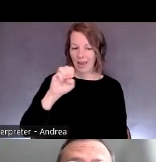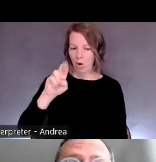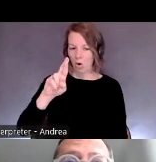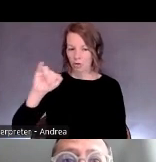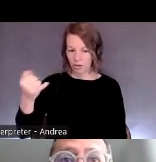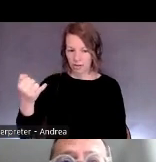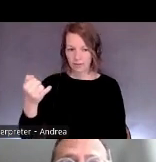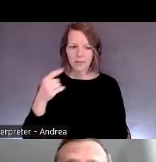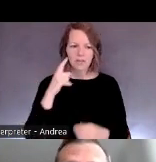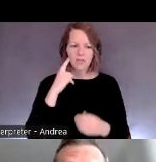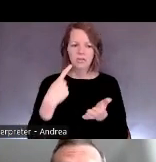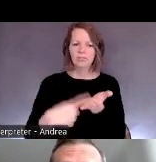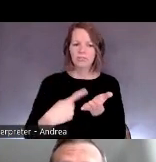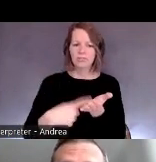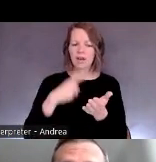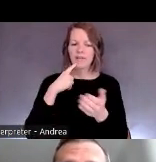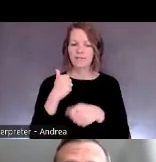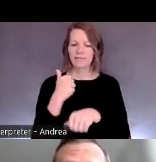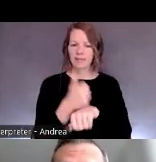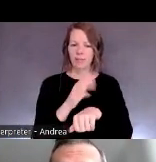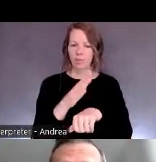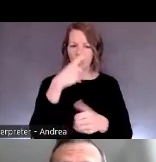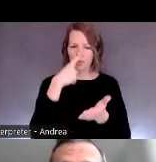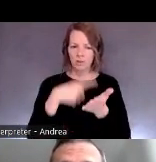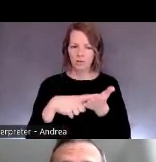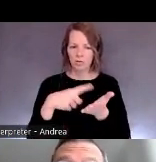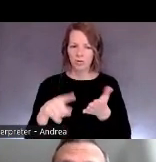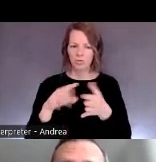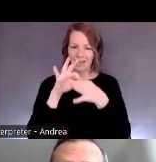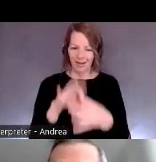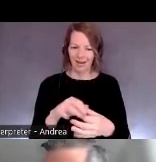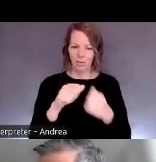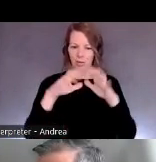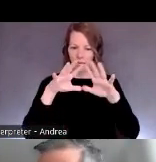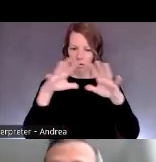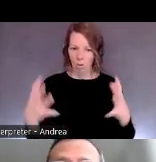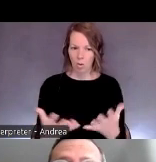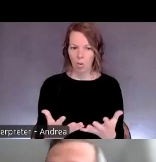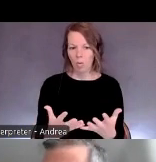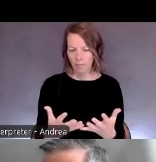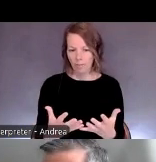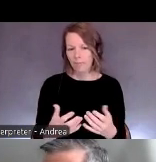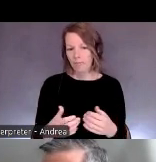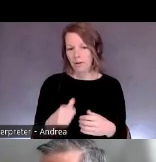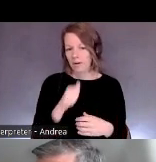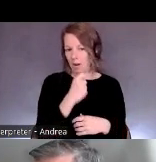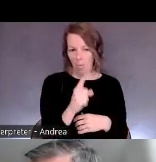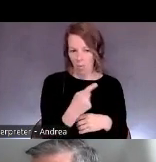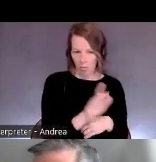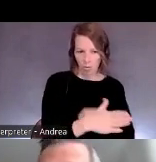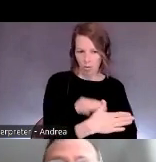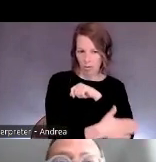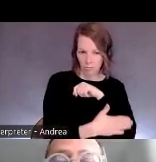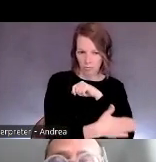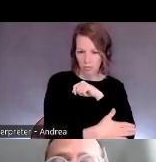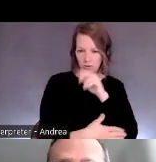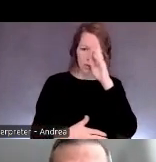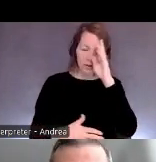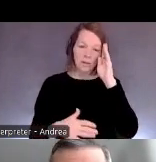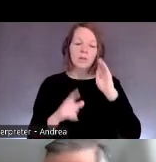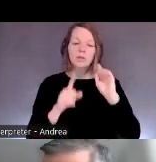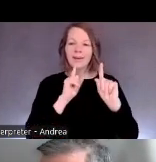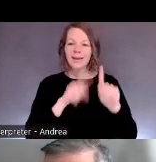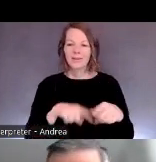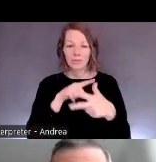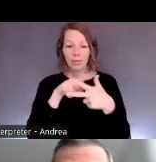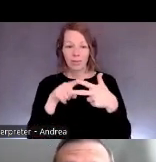this issue of situating your global research your research in a global context, and I want to answer three questions.